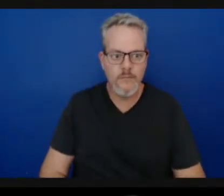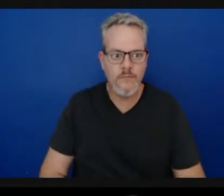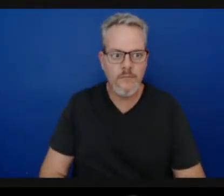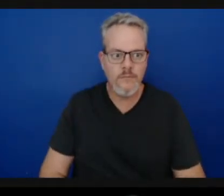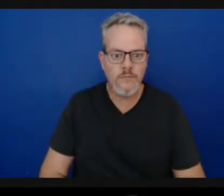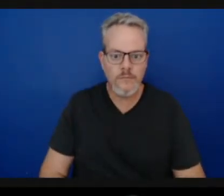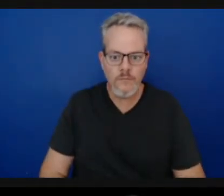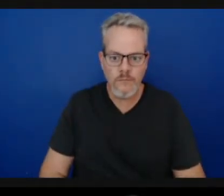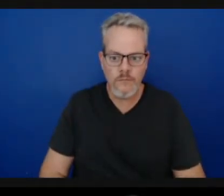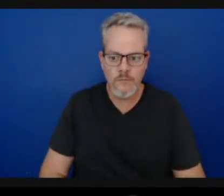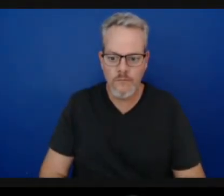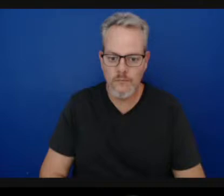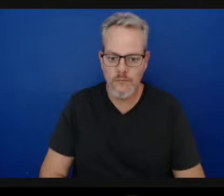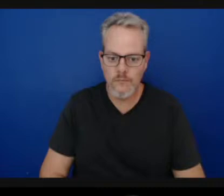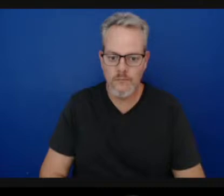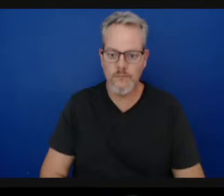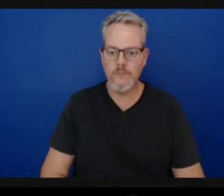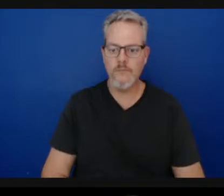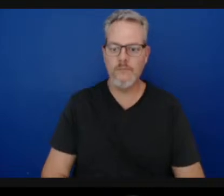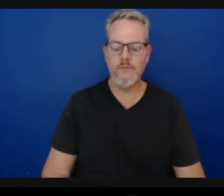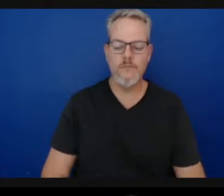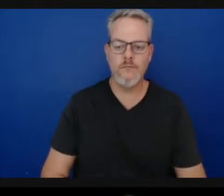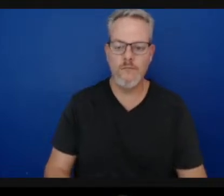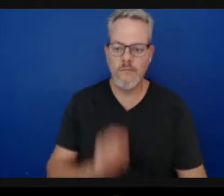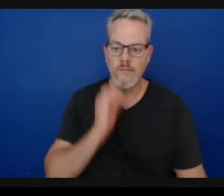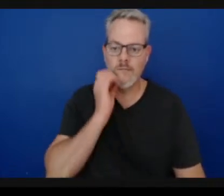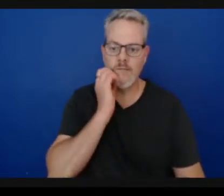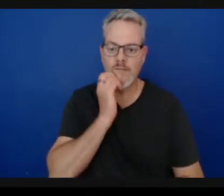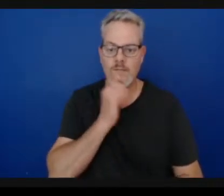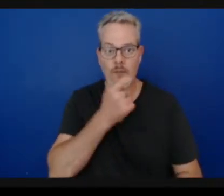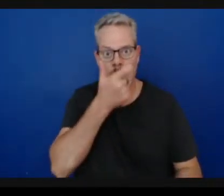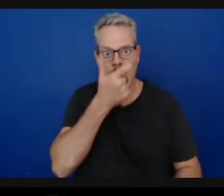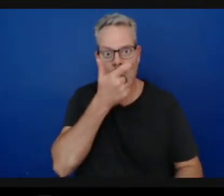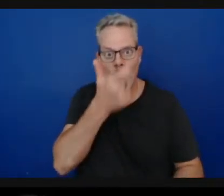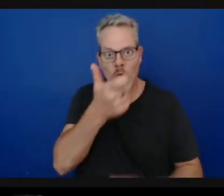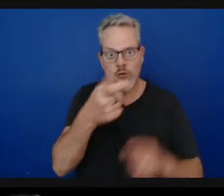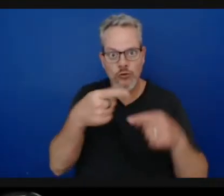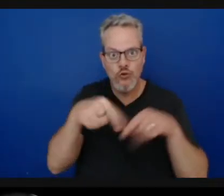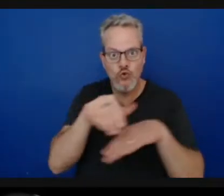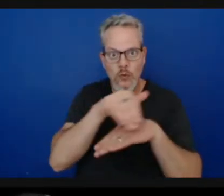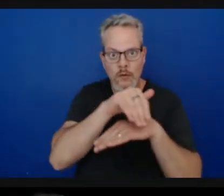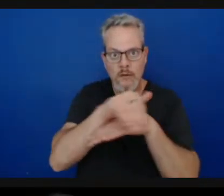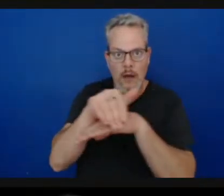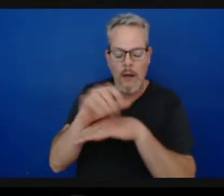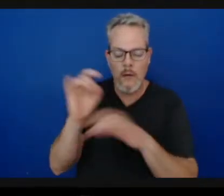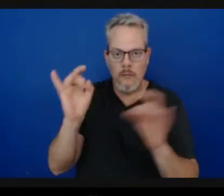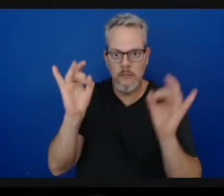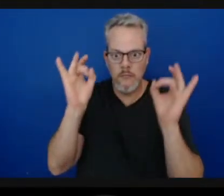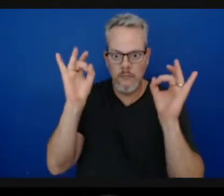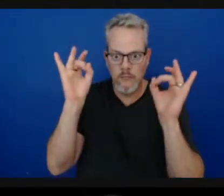The night scenes of this were terrific. Those black dots,